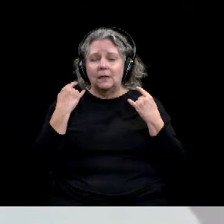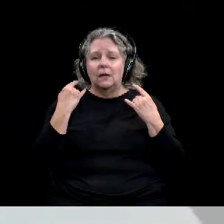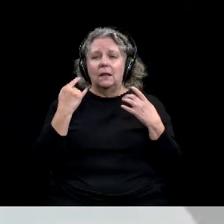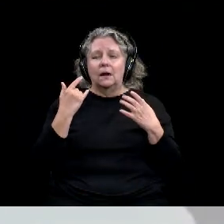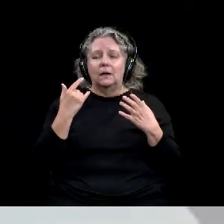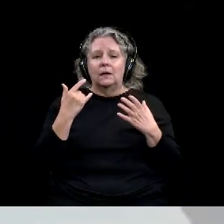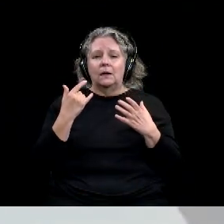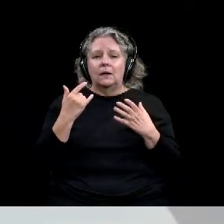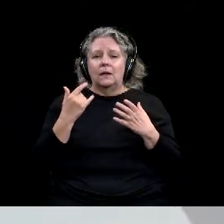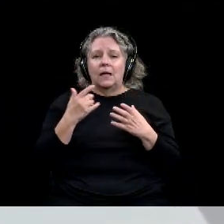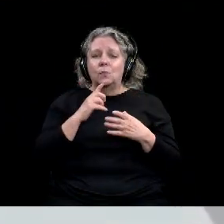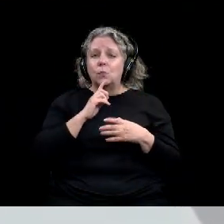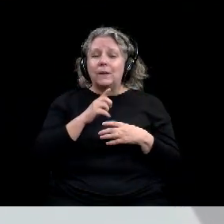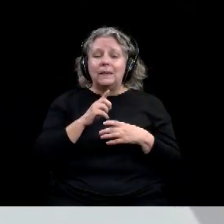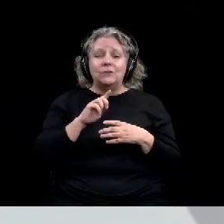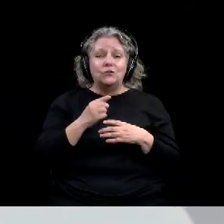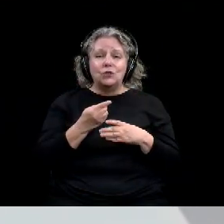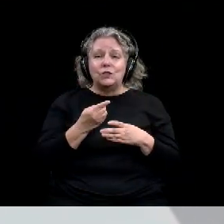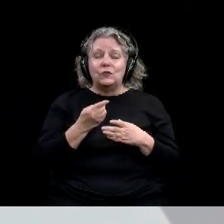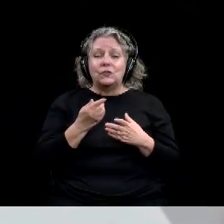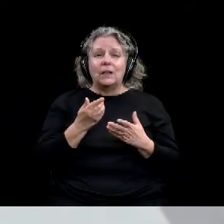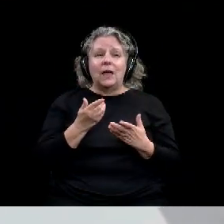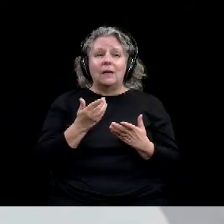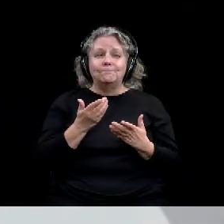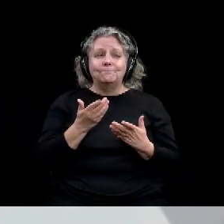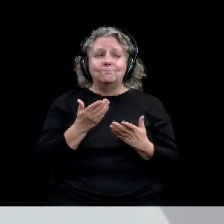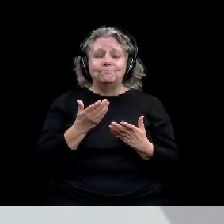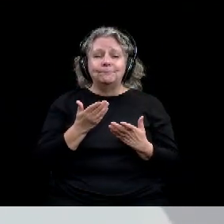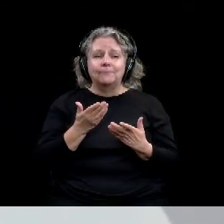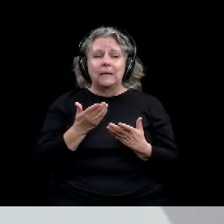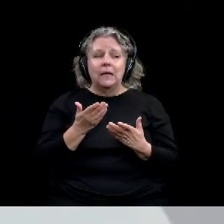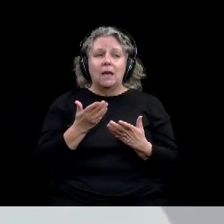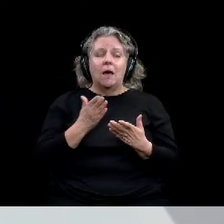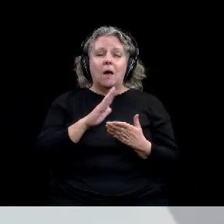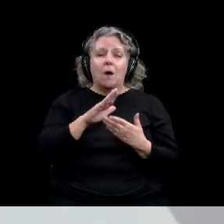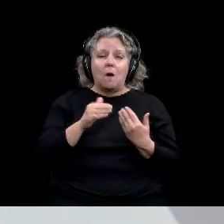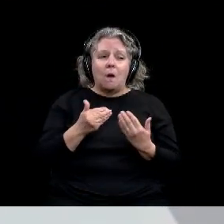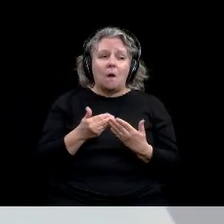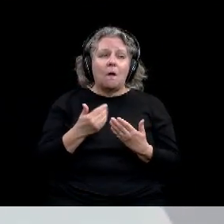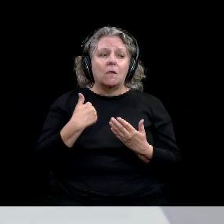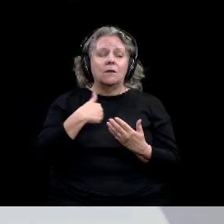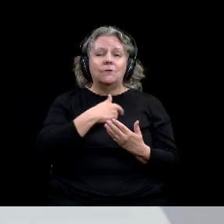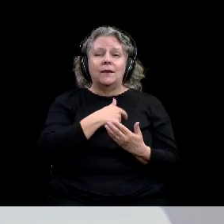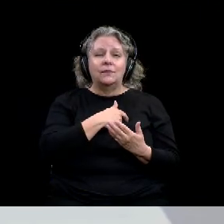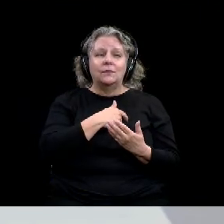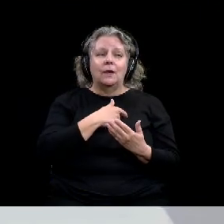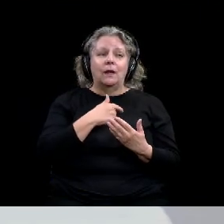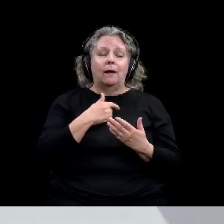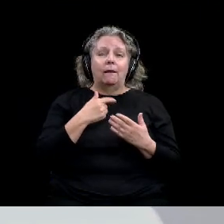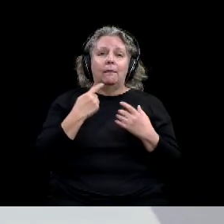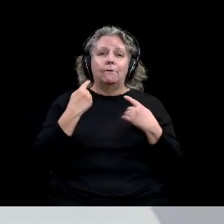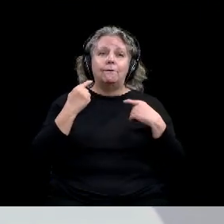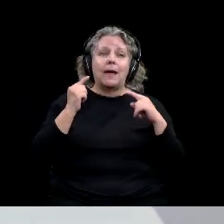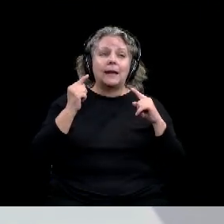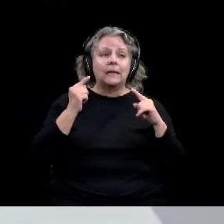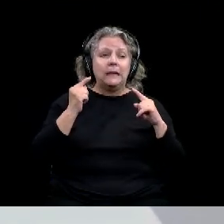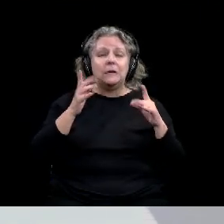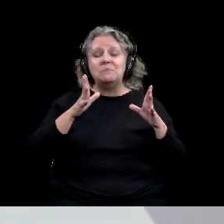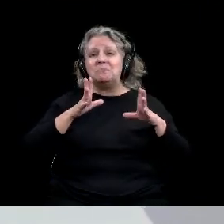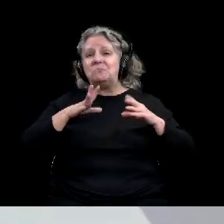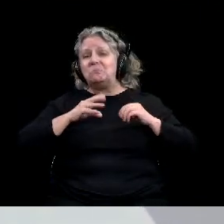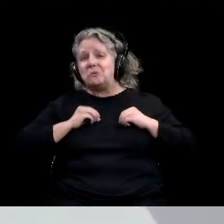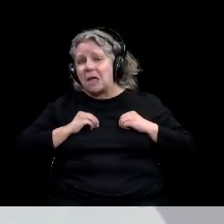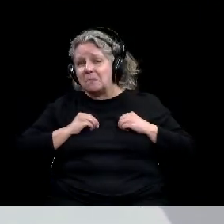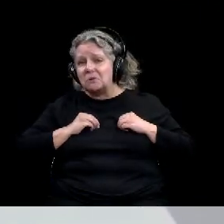a whole, all of us really buying into a shared understanding that this does make a difference, that it